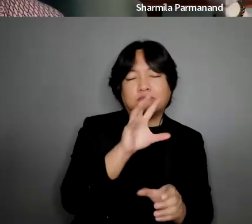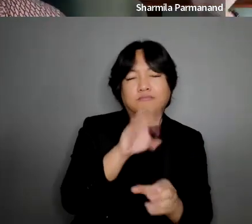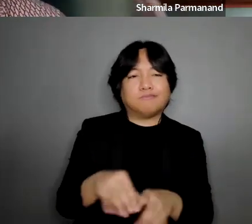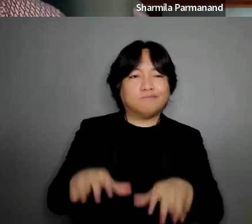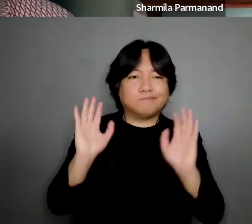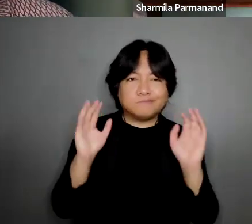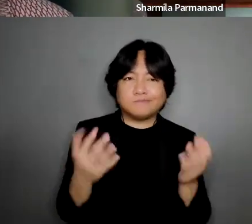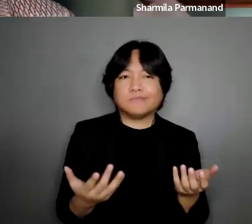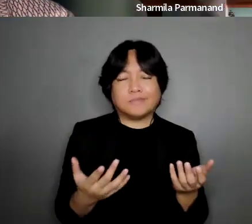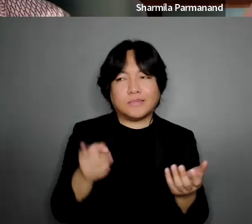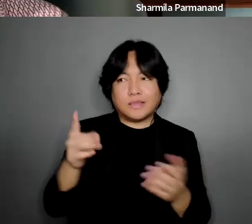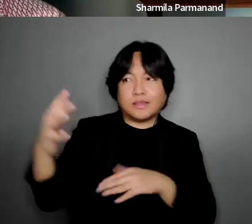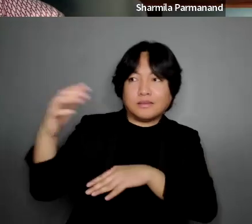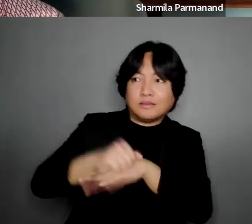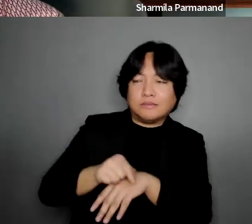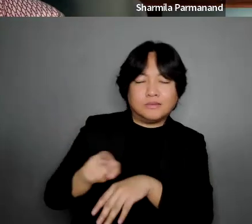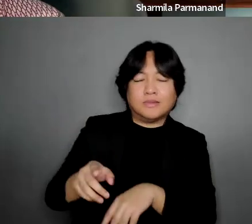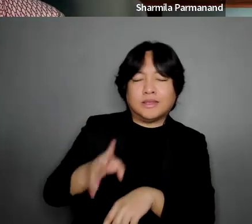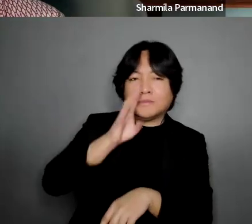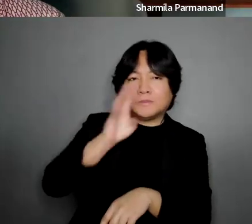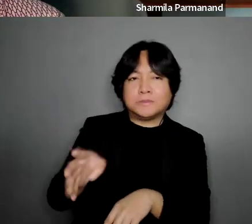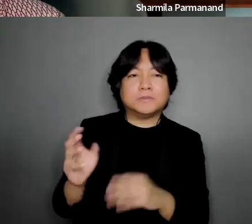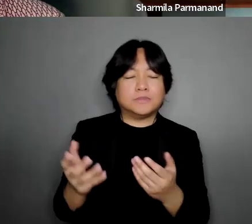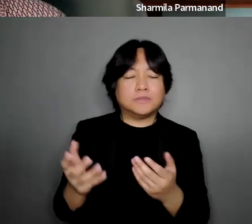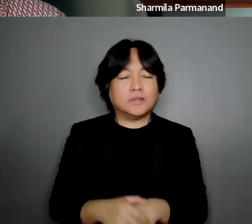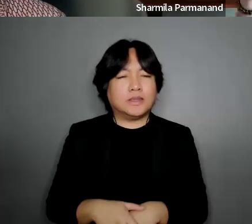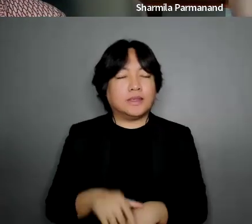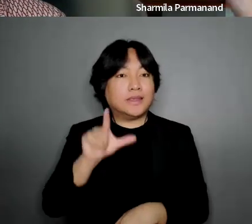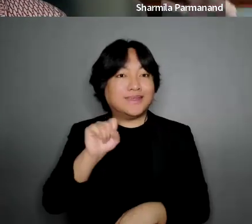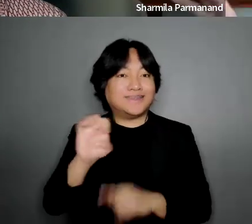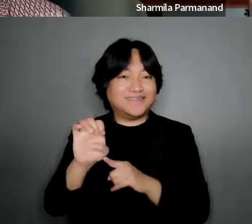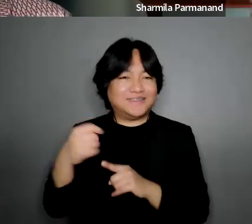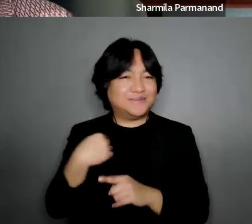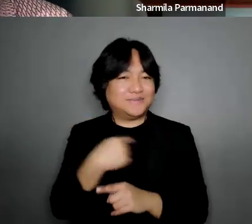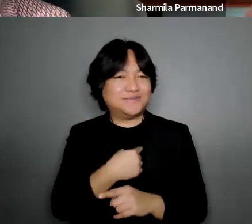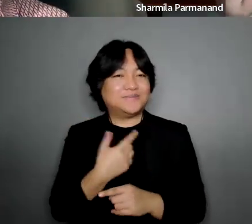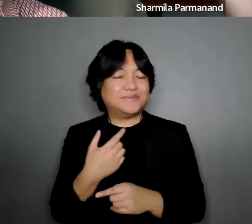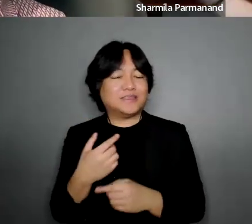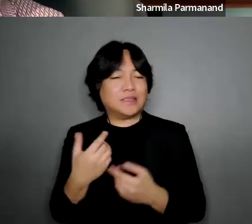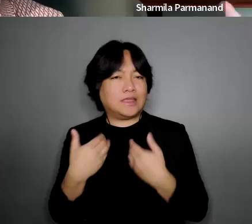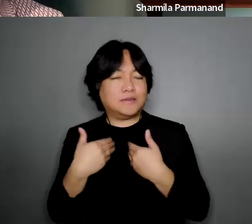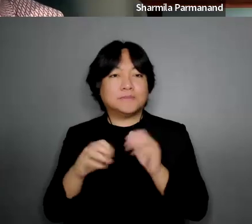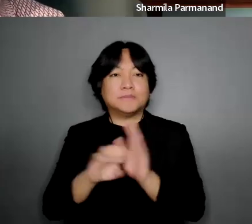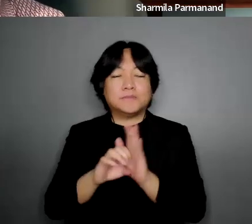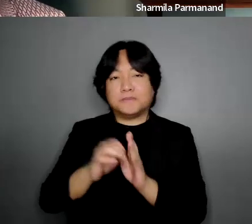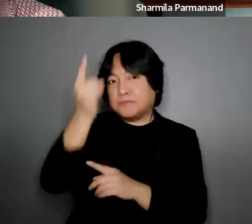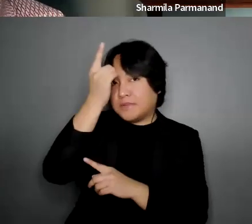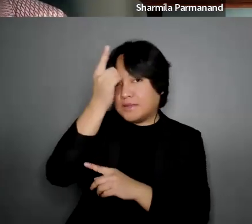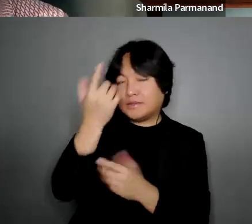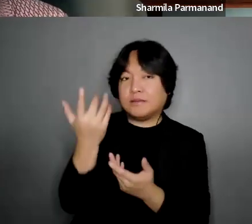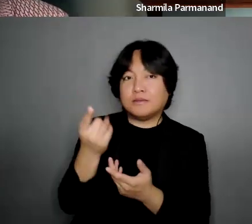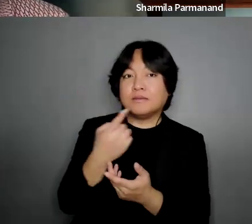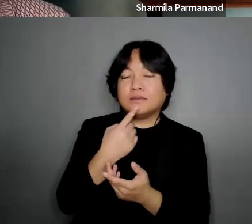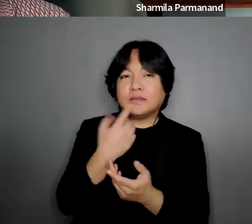the legacies of colonization. Kasi dito, in LSE, for example, like, you have all these, like, the British Empire, right? And they will